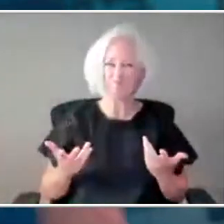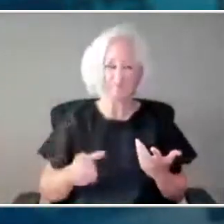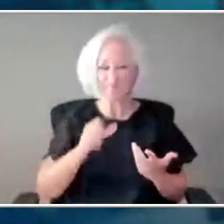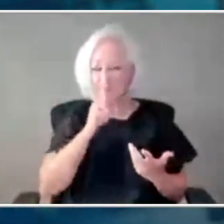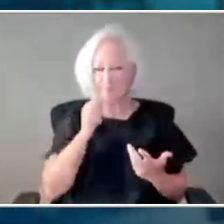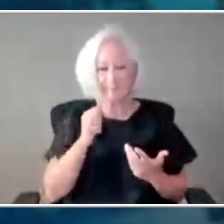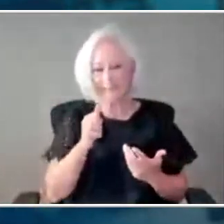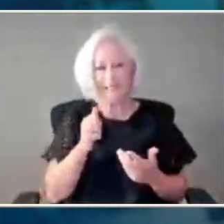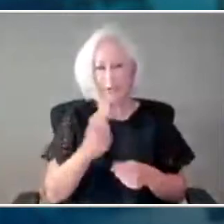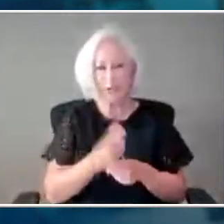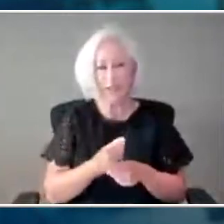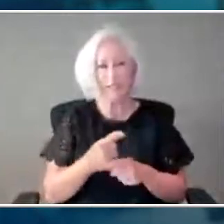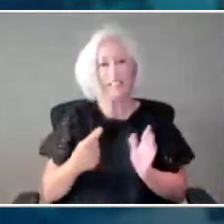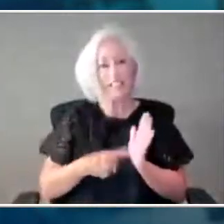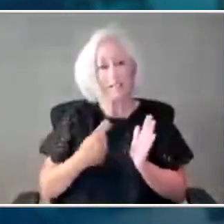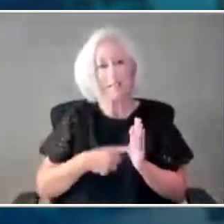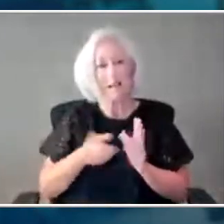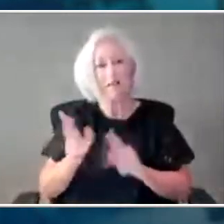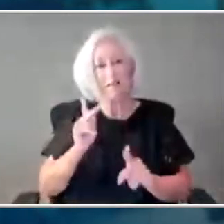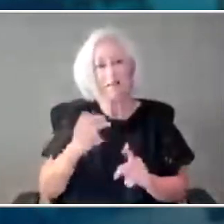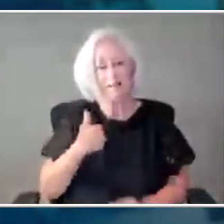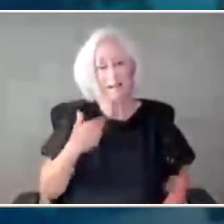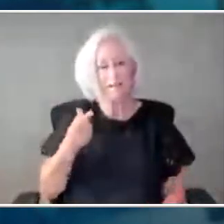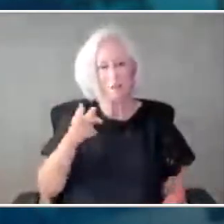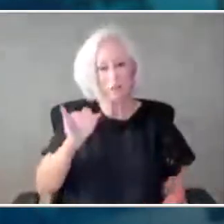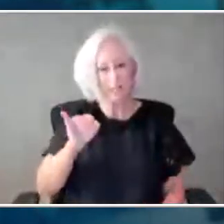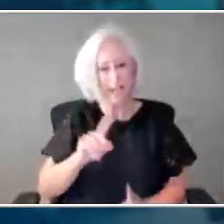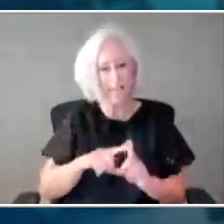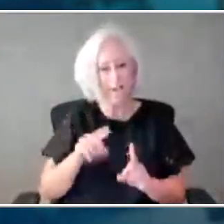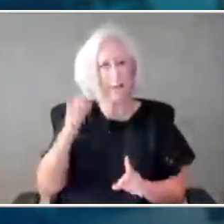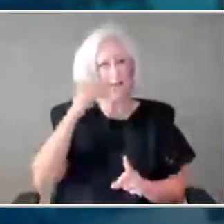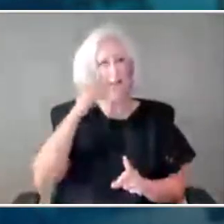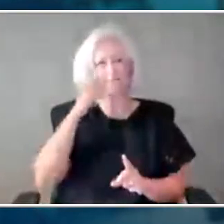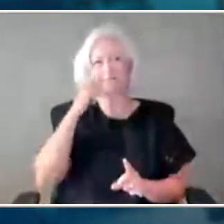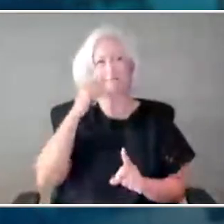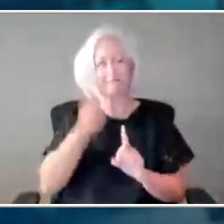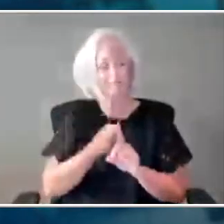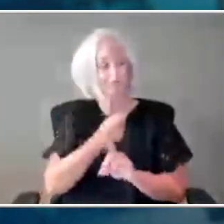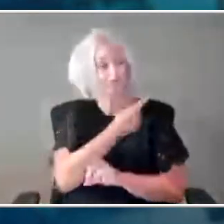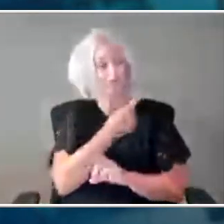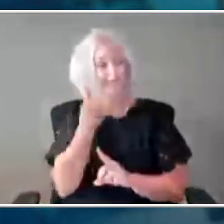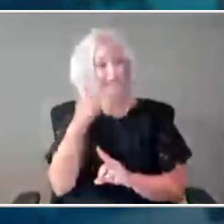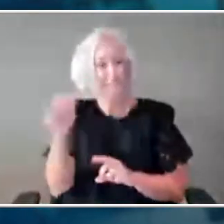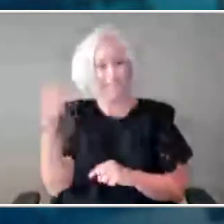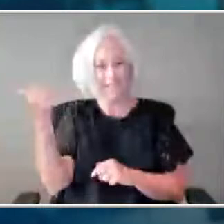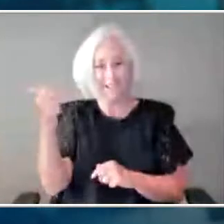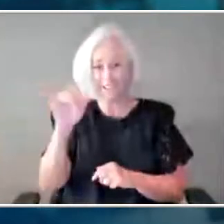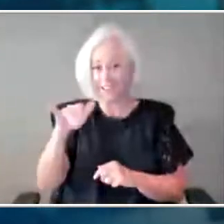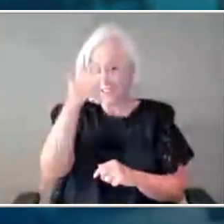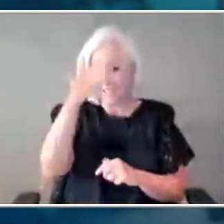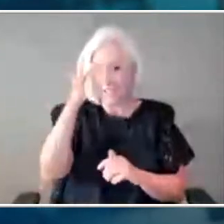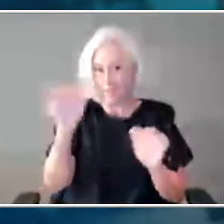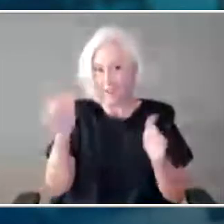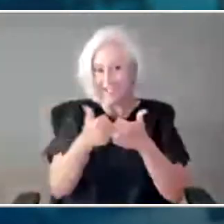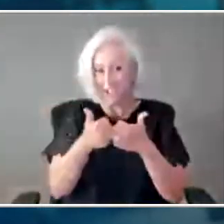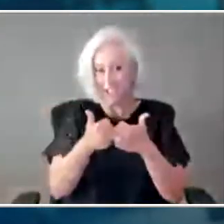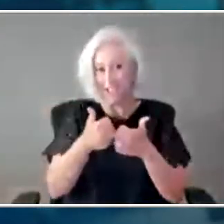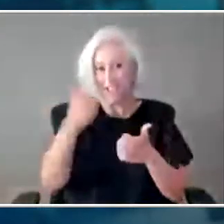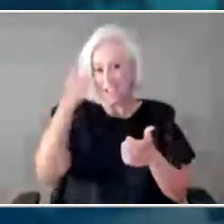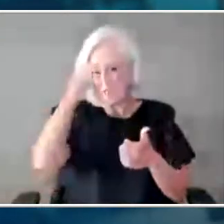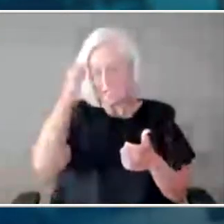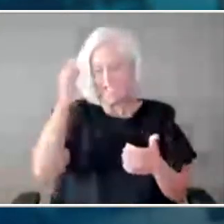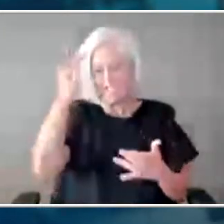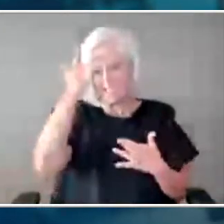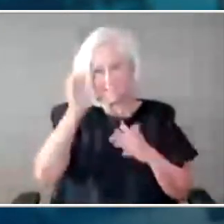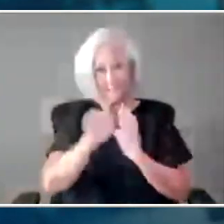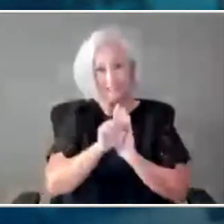GI things that go on from time to time, but they'll be like, this is just something else than that. But that's why it's challenging, because the symptoms are pretty vague, and many people don't really have a huge